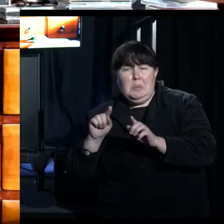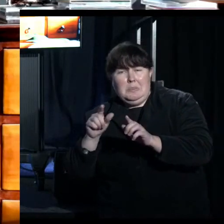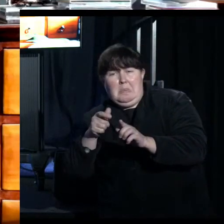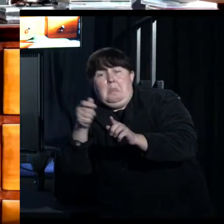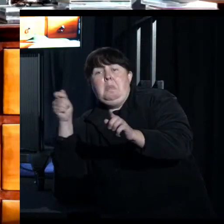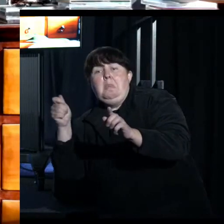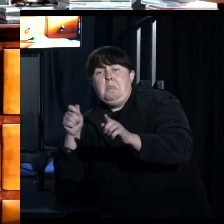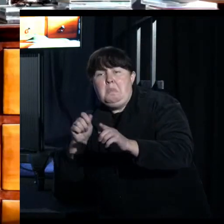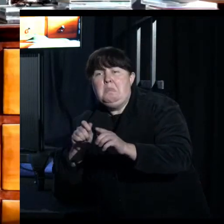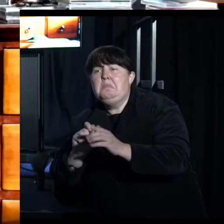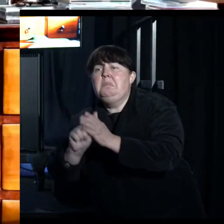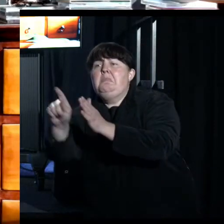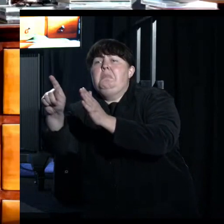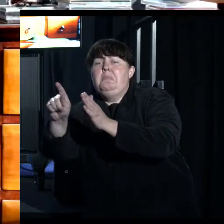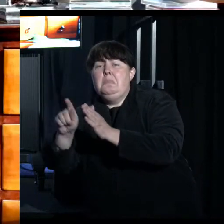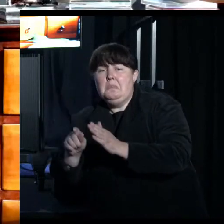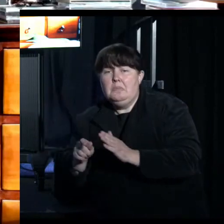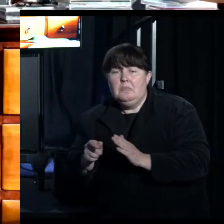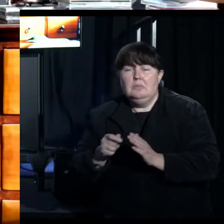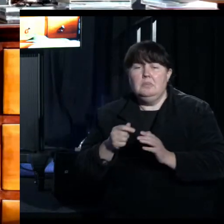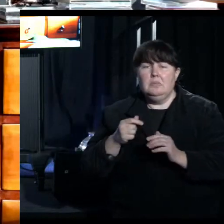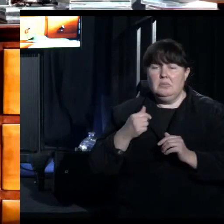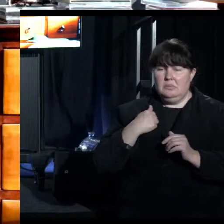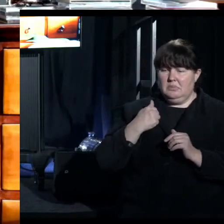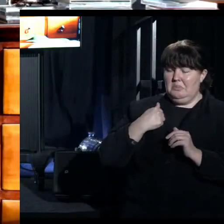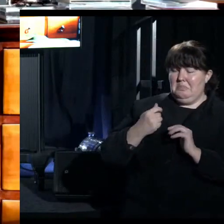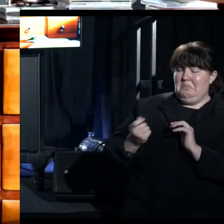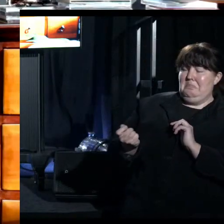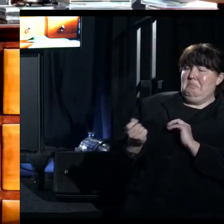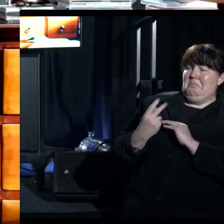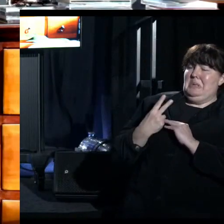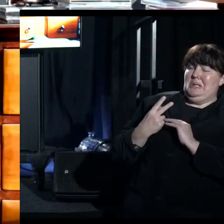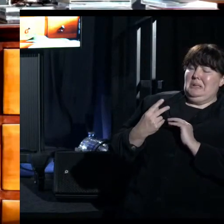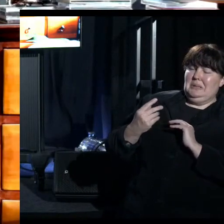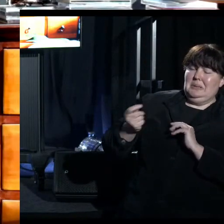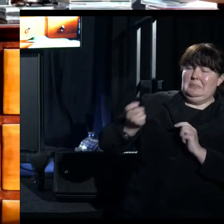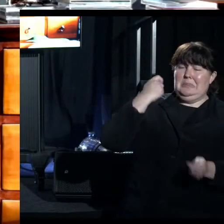saw their pictures in the archive. There.